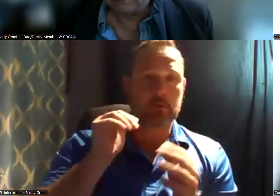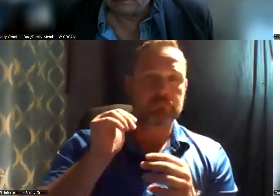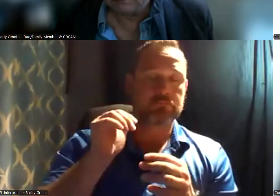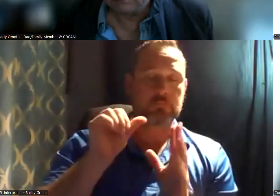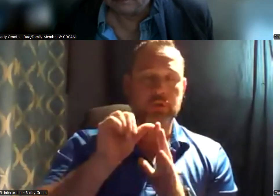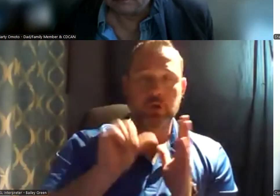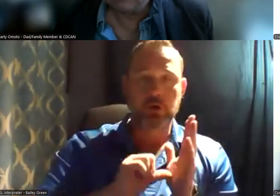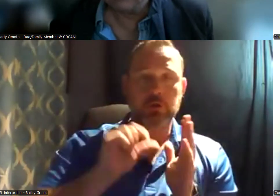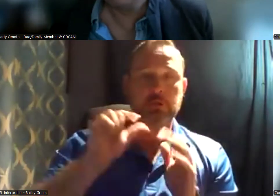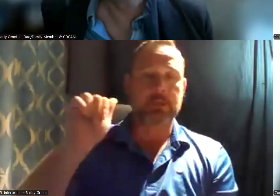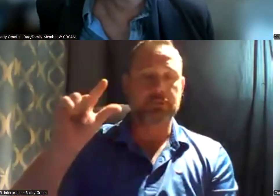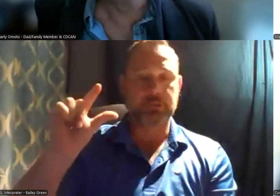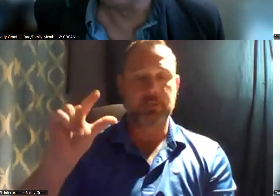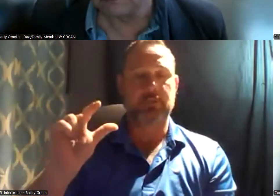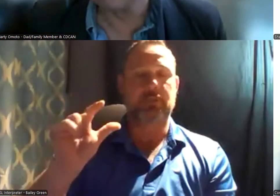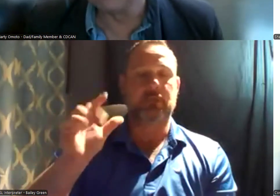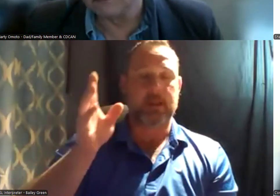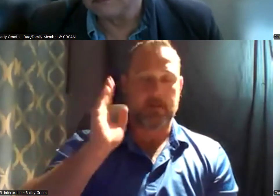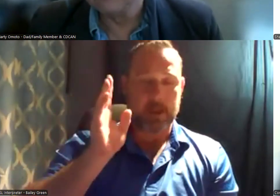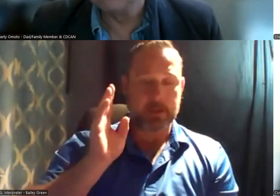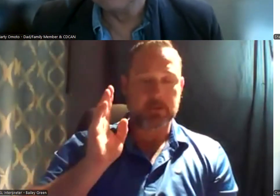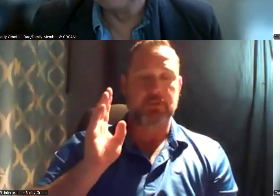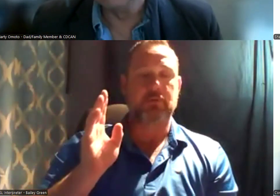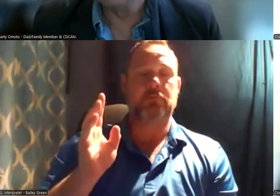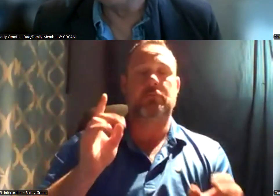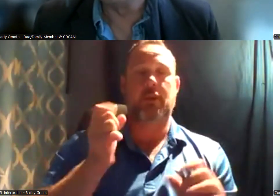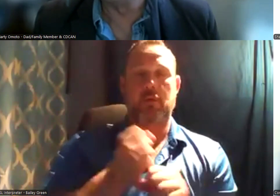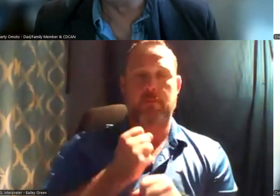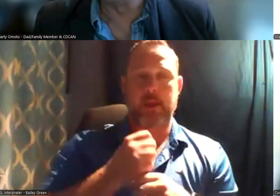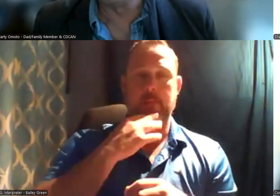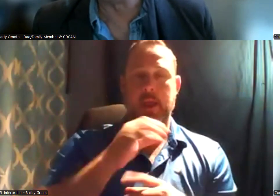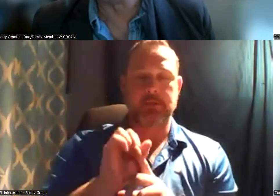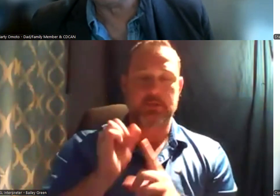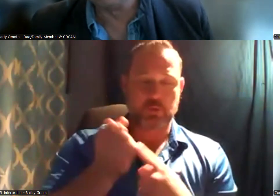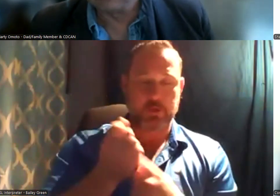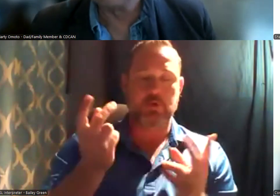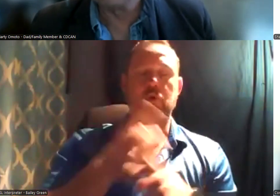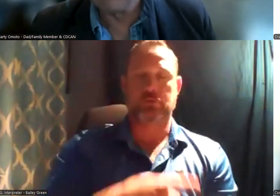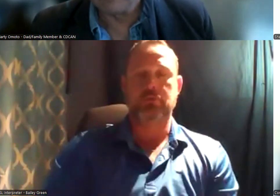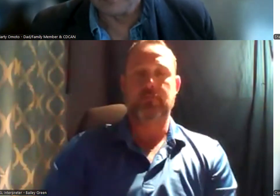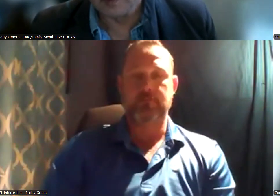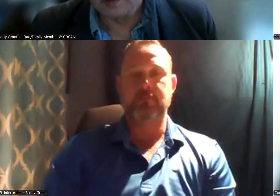need to be really paid attention to, because they're going to make bad situations worse.